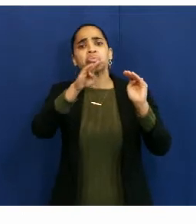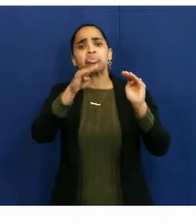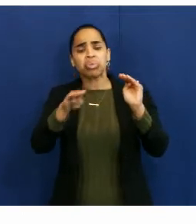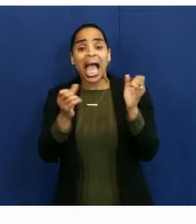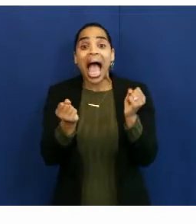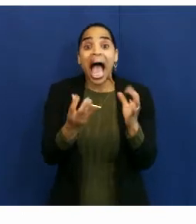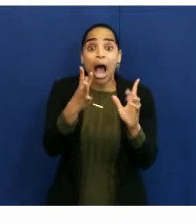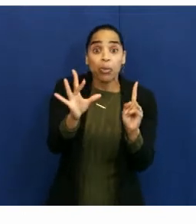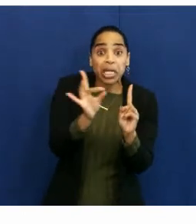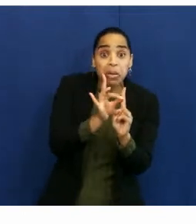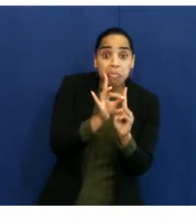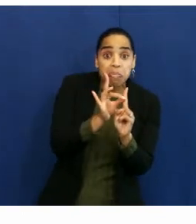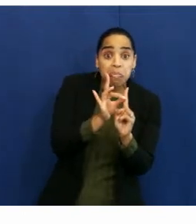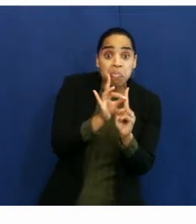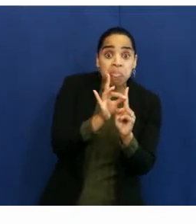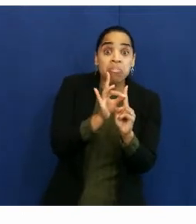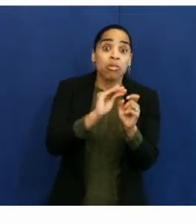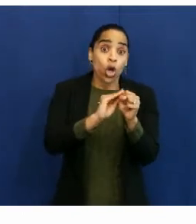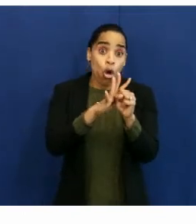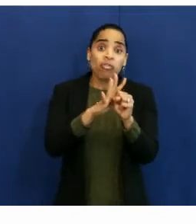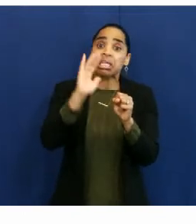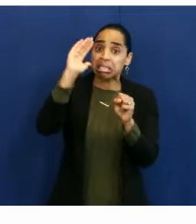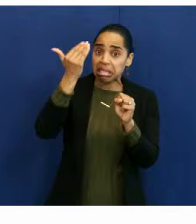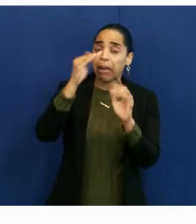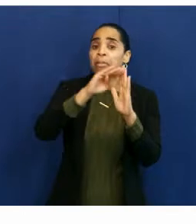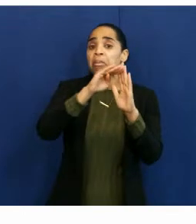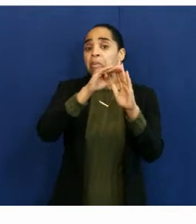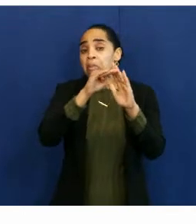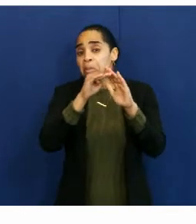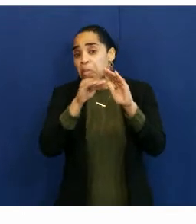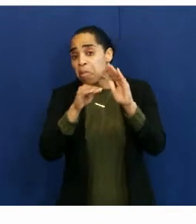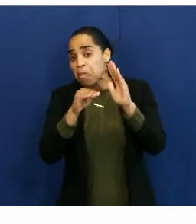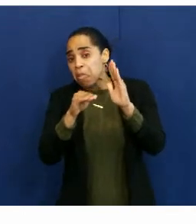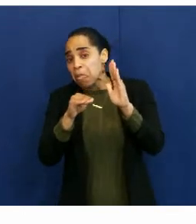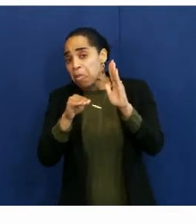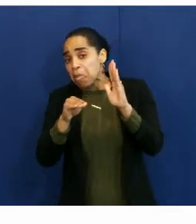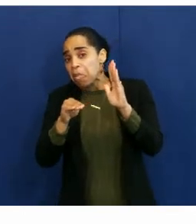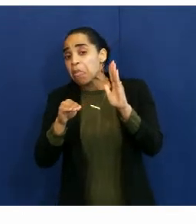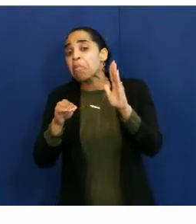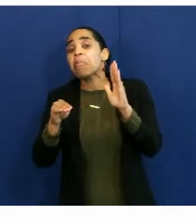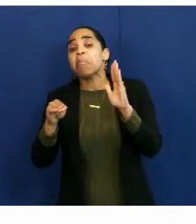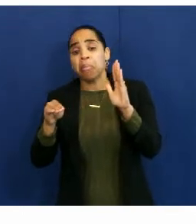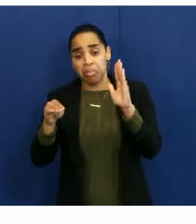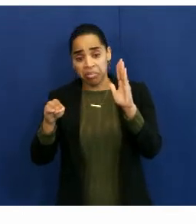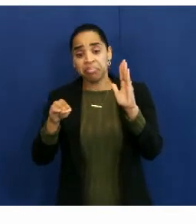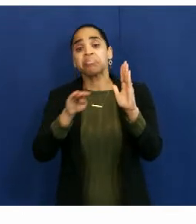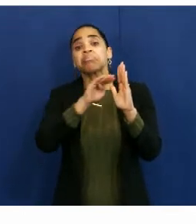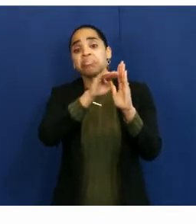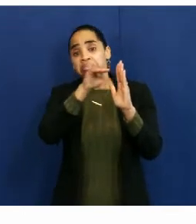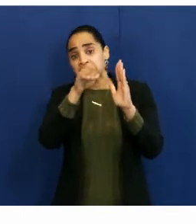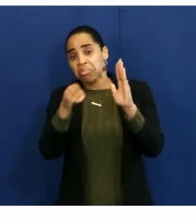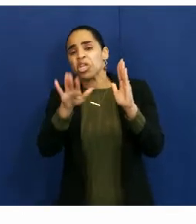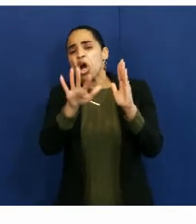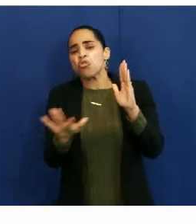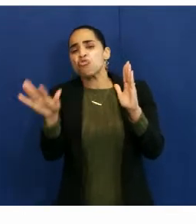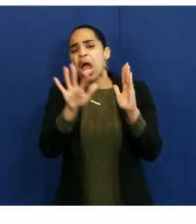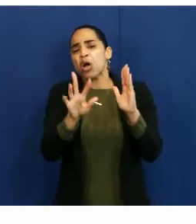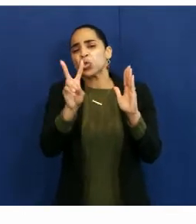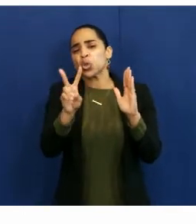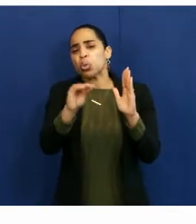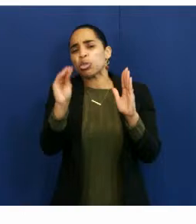positive remains slightly downward trending, but holding right there, right around 2%. I think we're